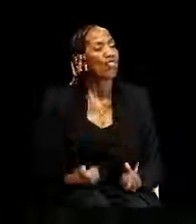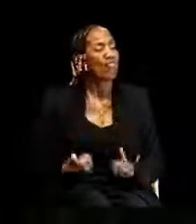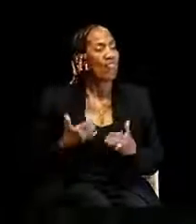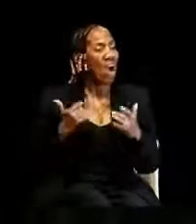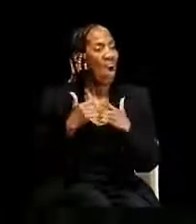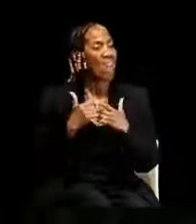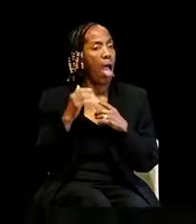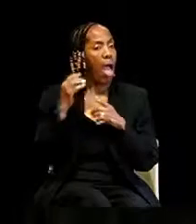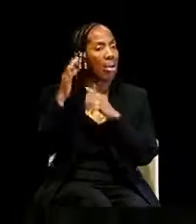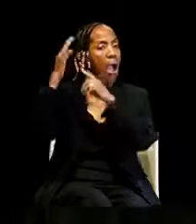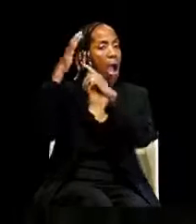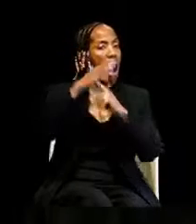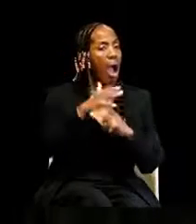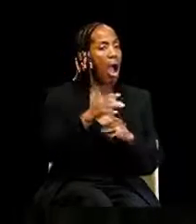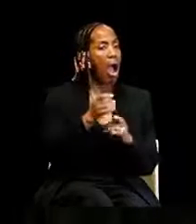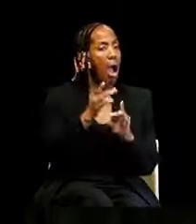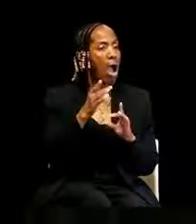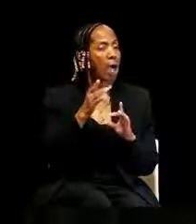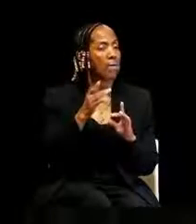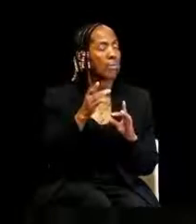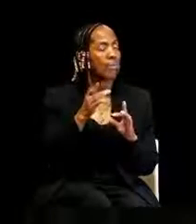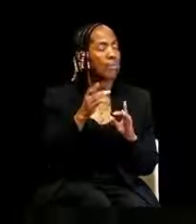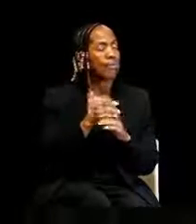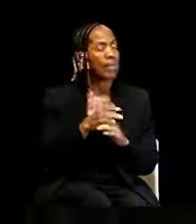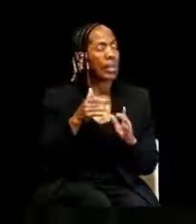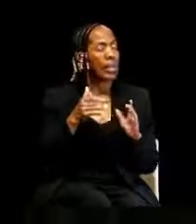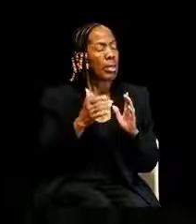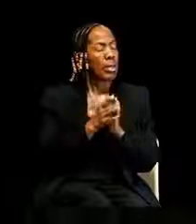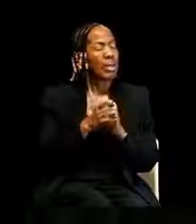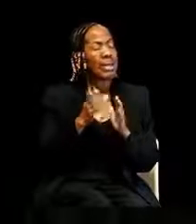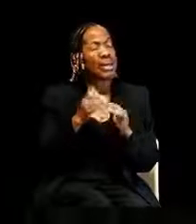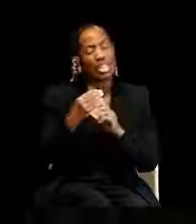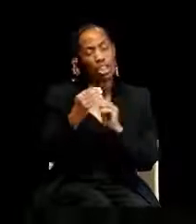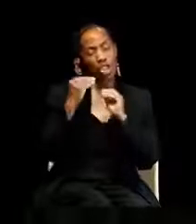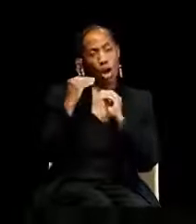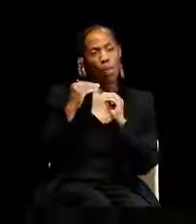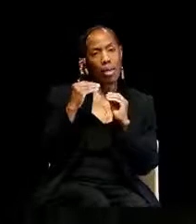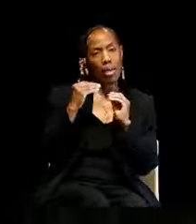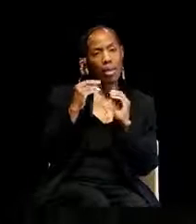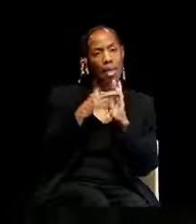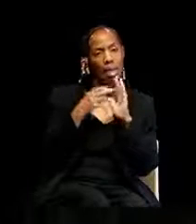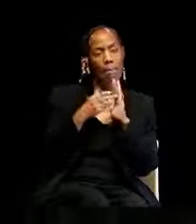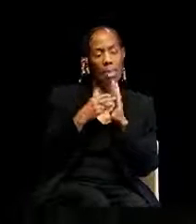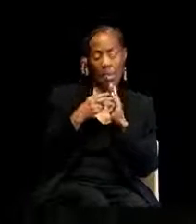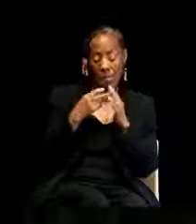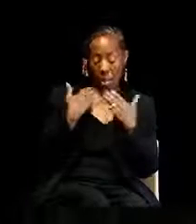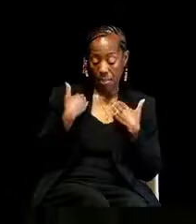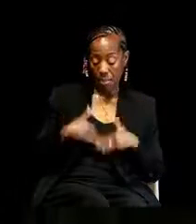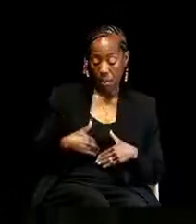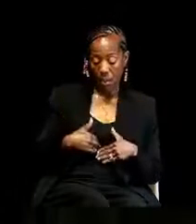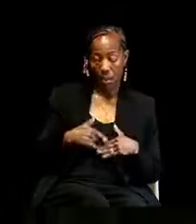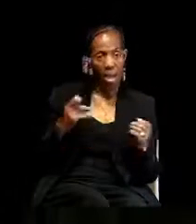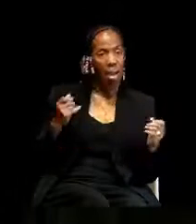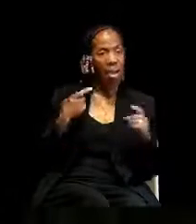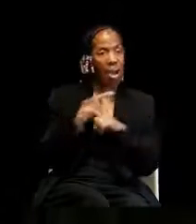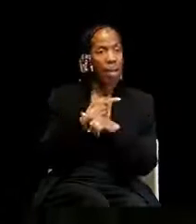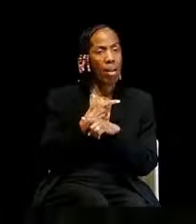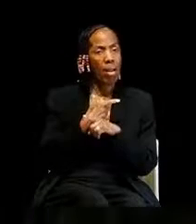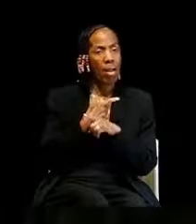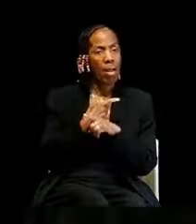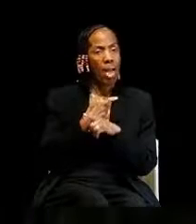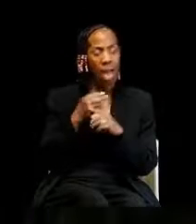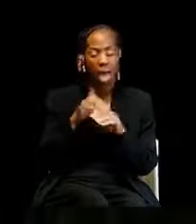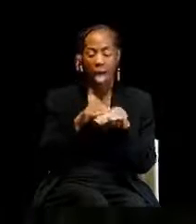that. You see, he taught me what it meant to be all human, all complicated, and all